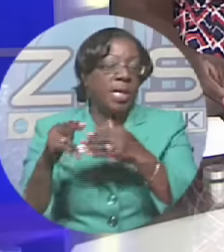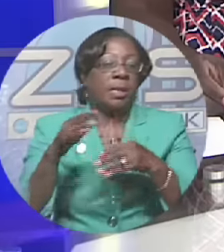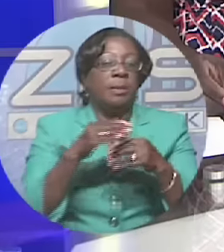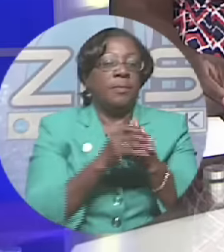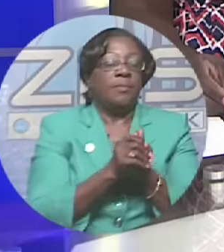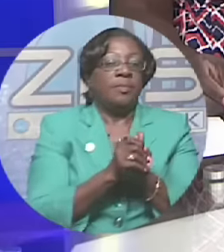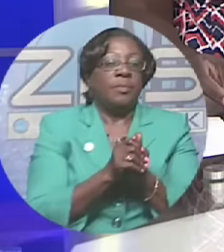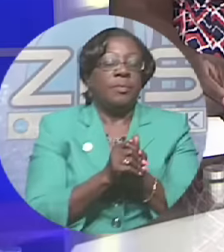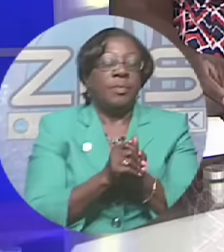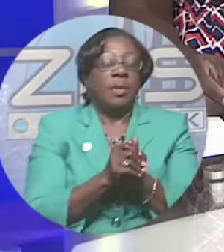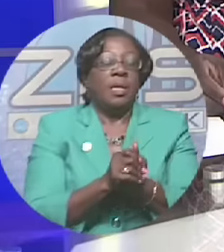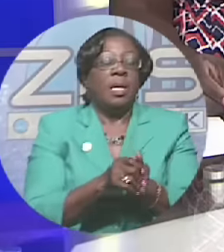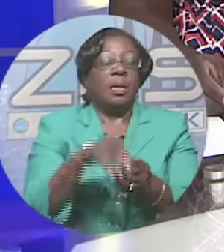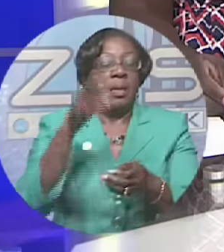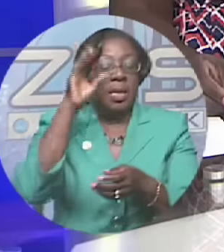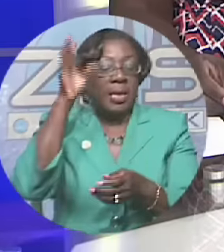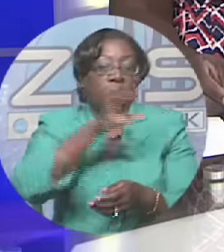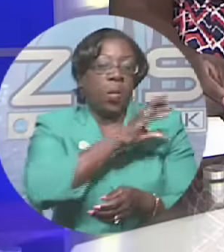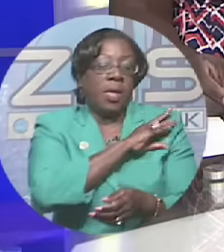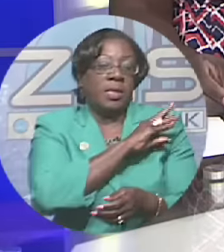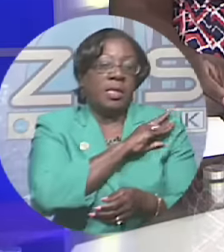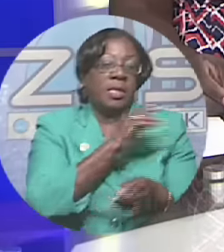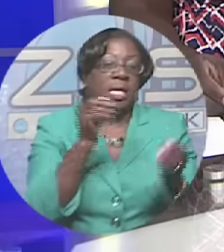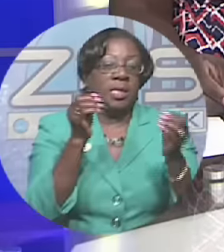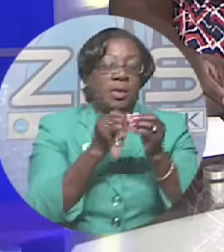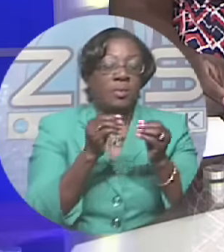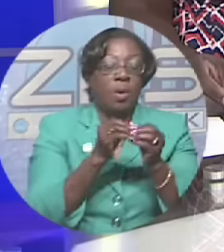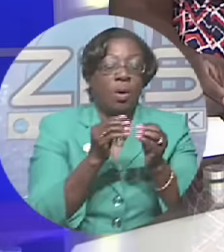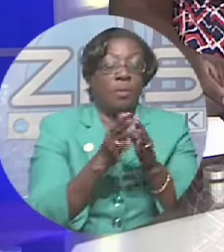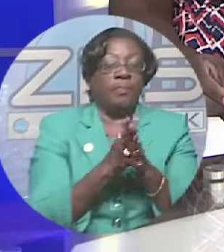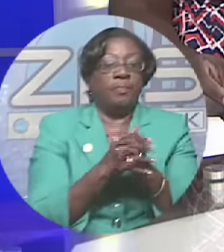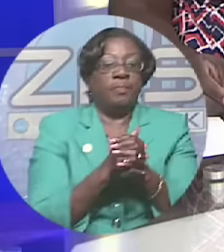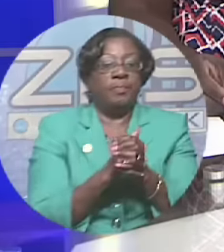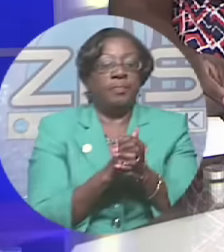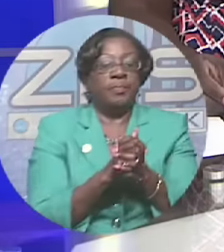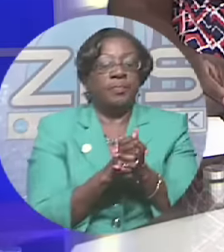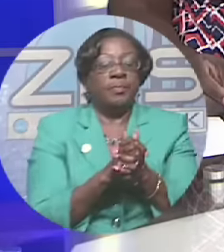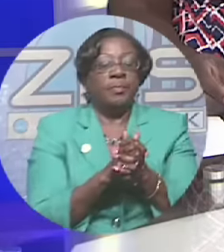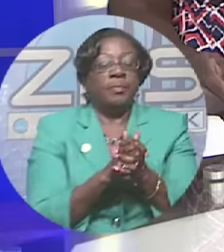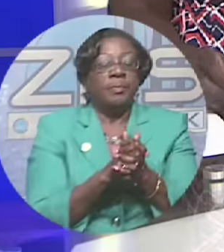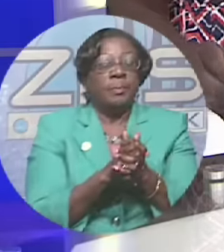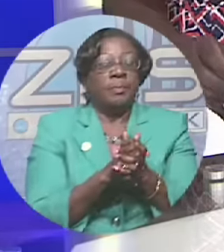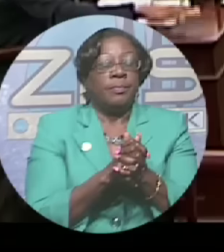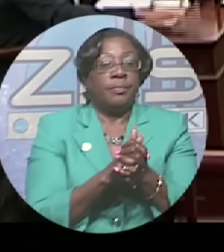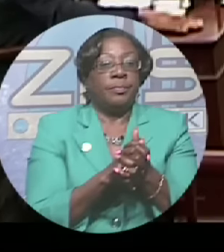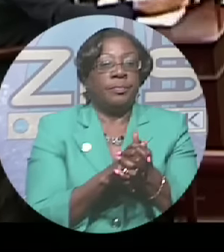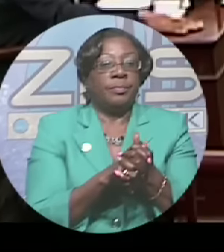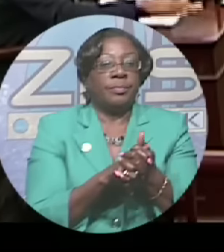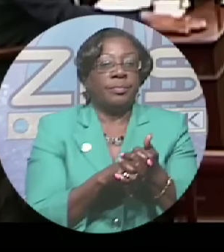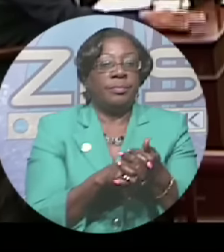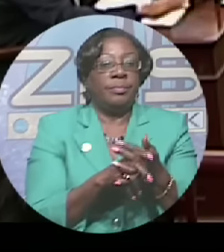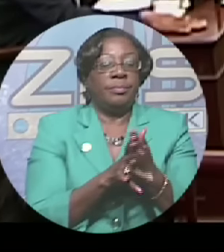Assembly, and our Clint Watson leads us off tonight with that much-anticipated announcement.